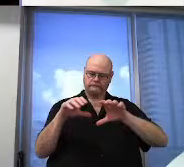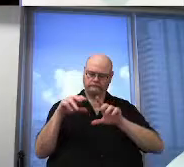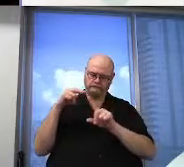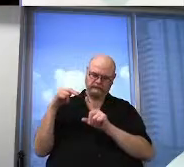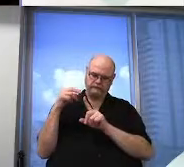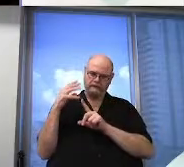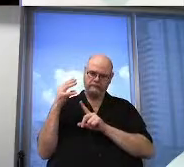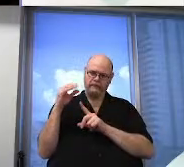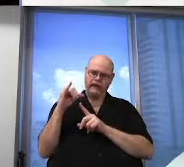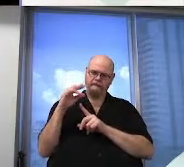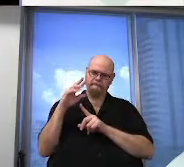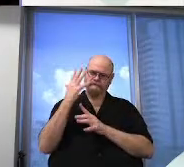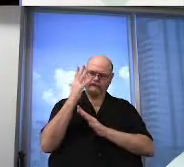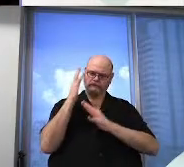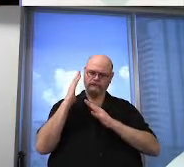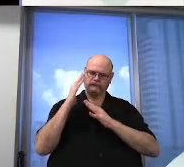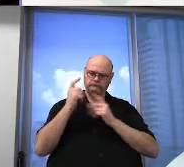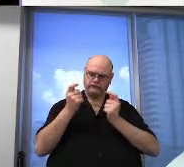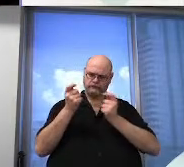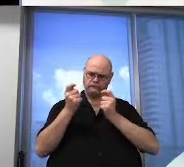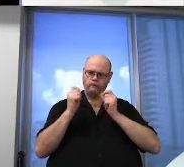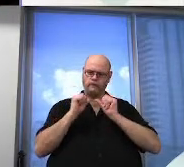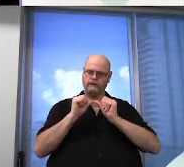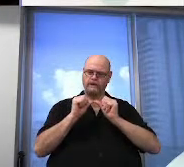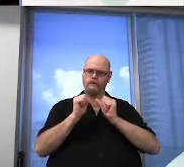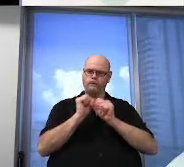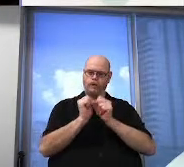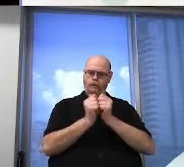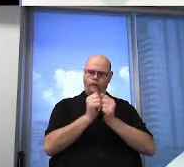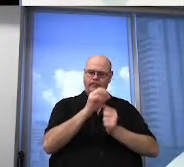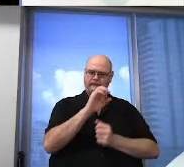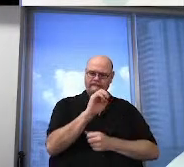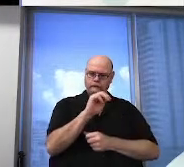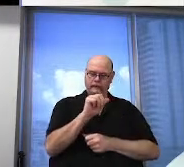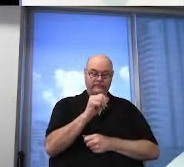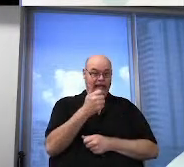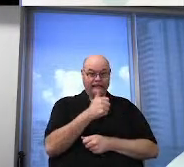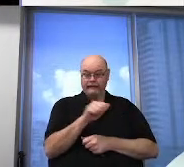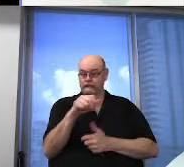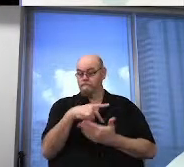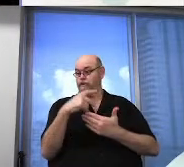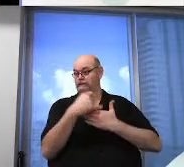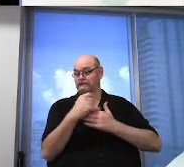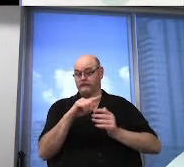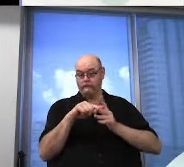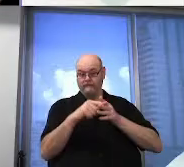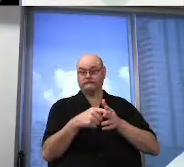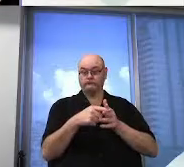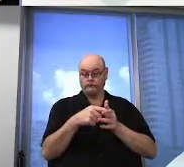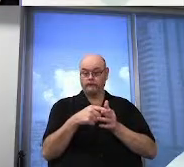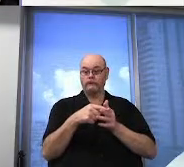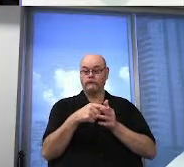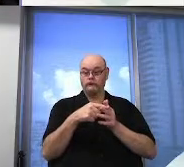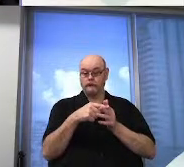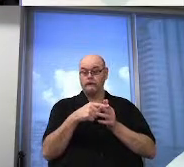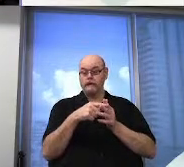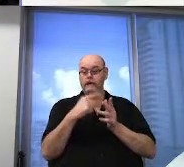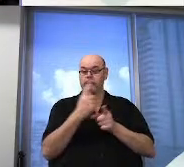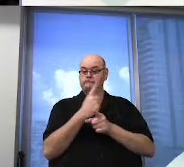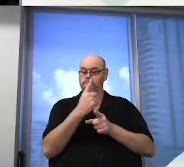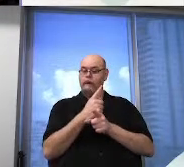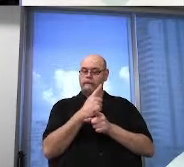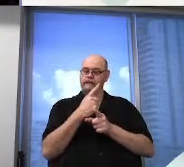on vegetation management. We continue working with FEMA to ensure all and any project that we're executing is